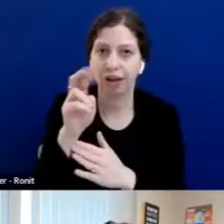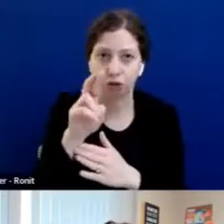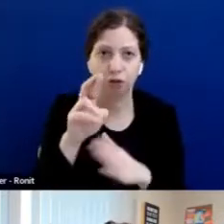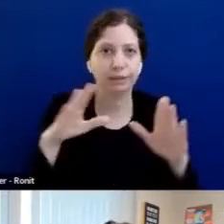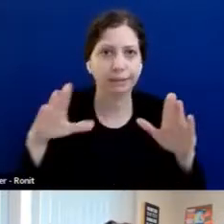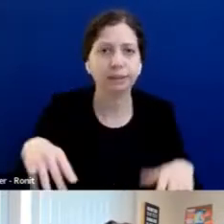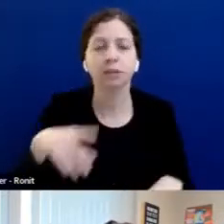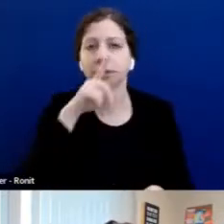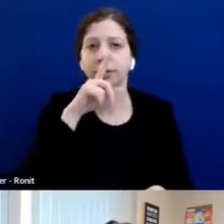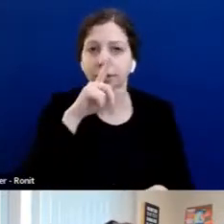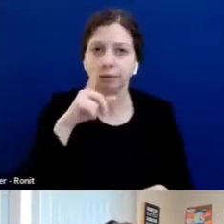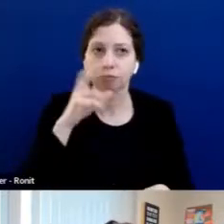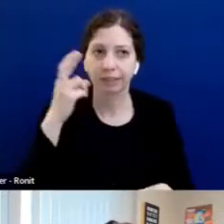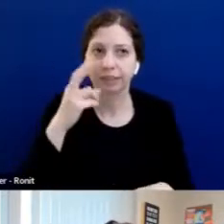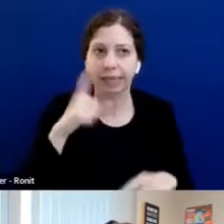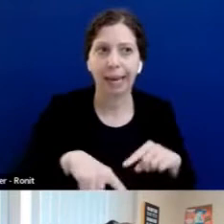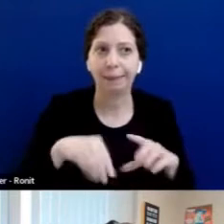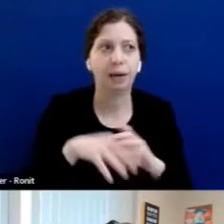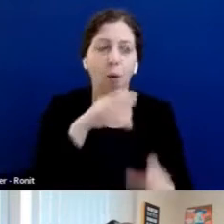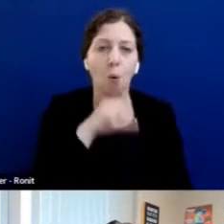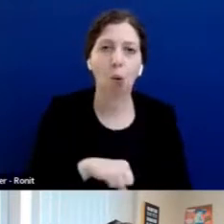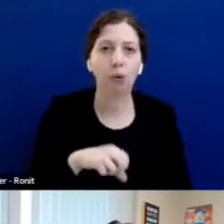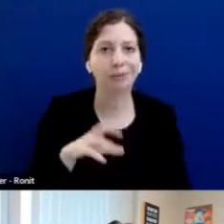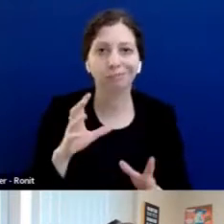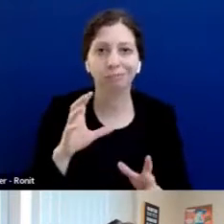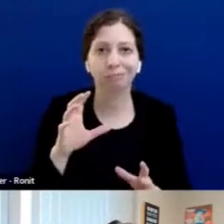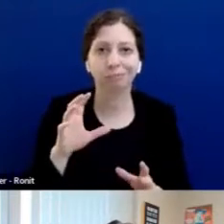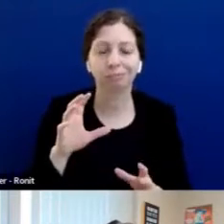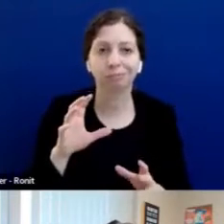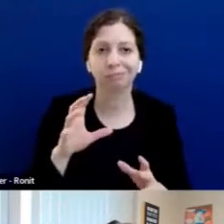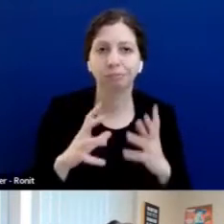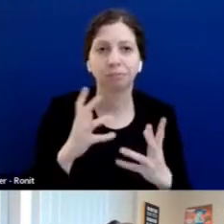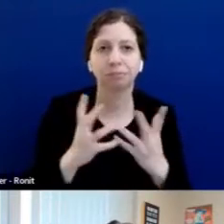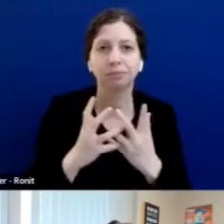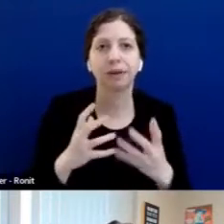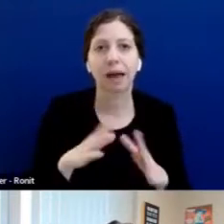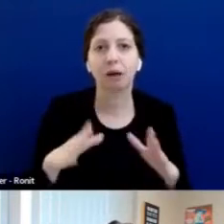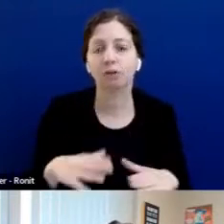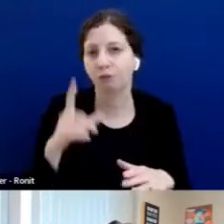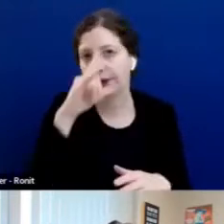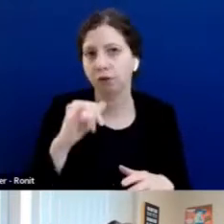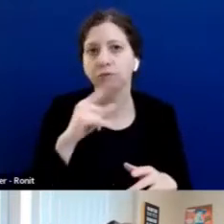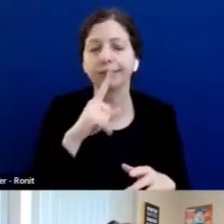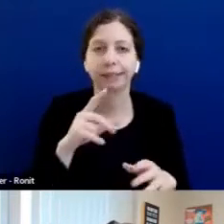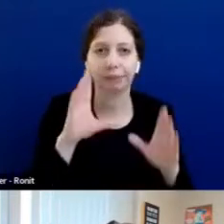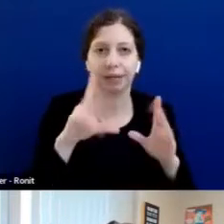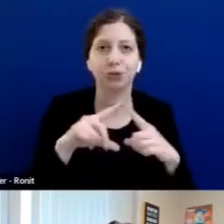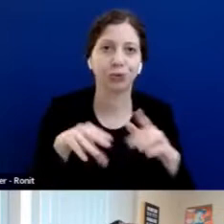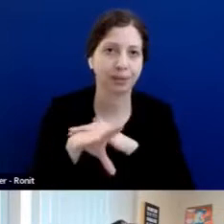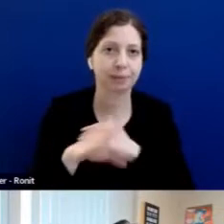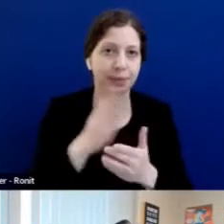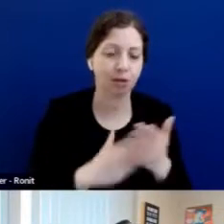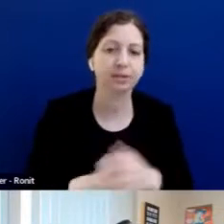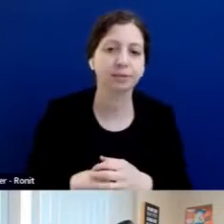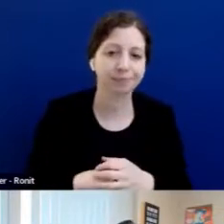of realizing like we can't be in an old retrofitted house forever, and are really paying attention to the accessibility pieces